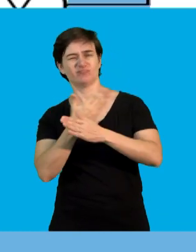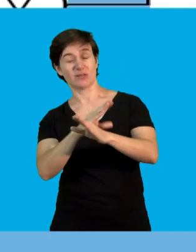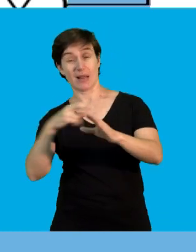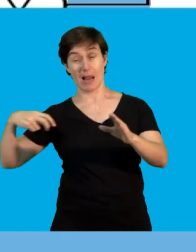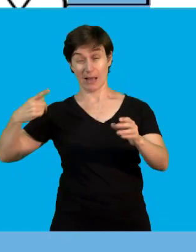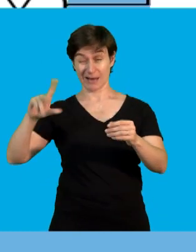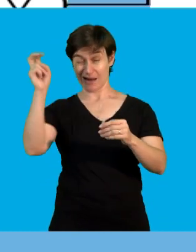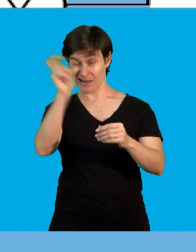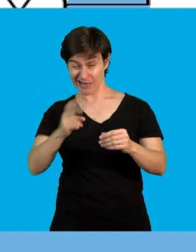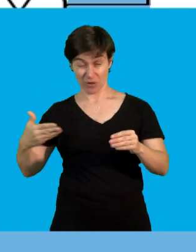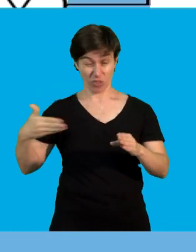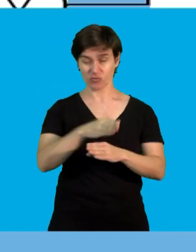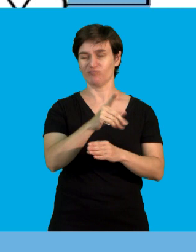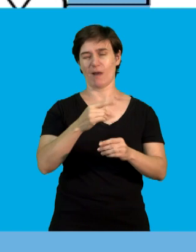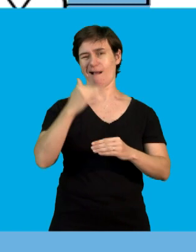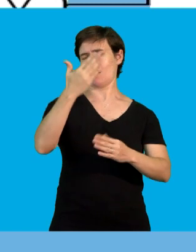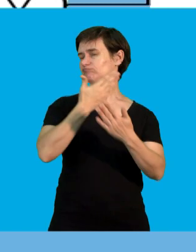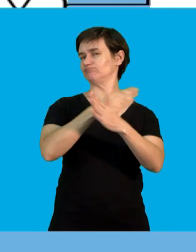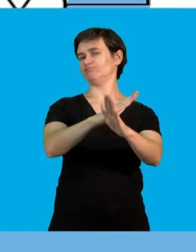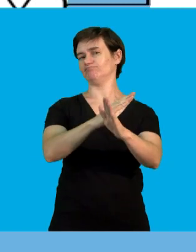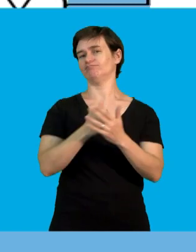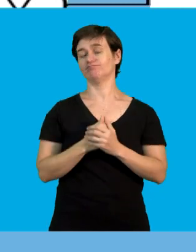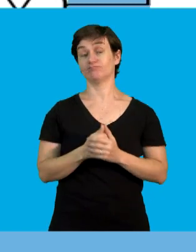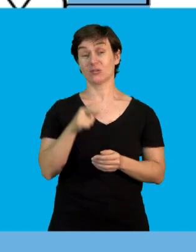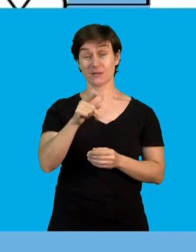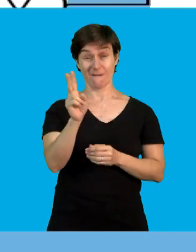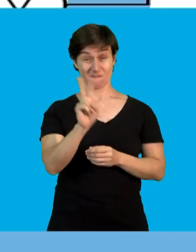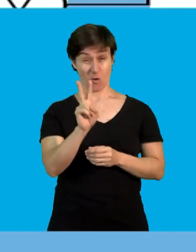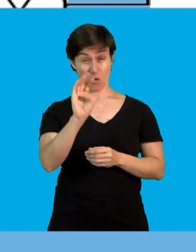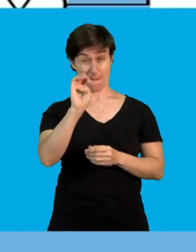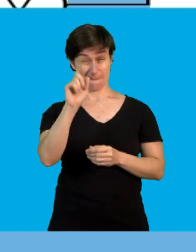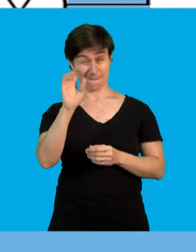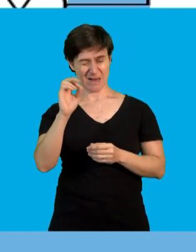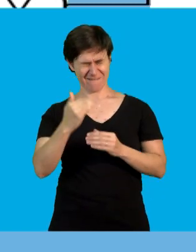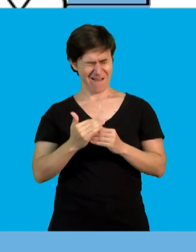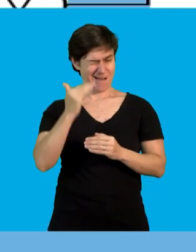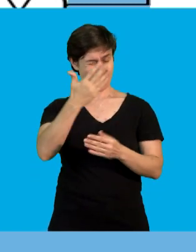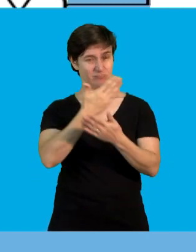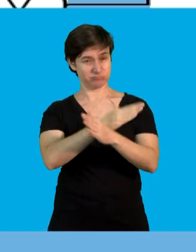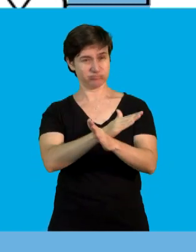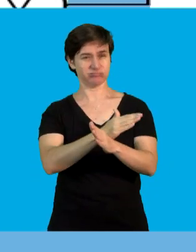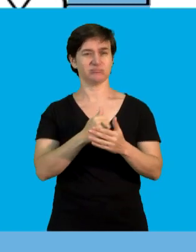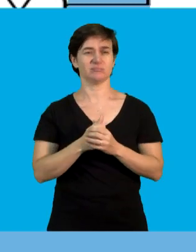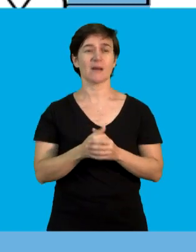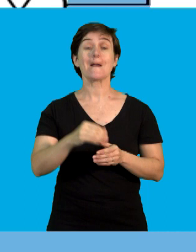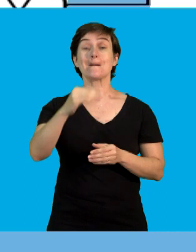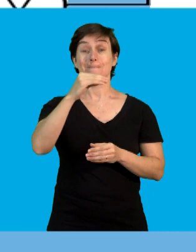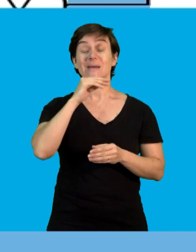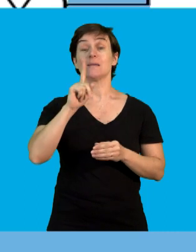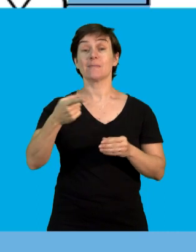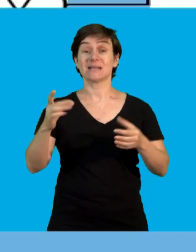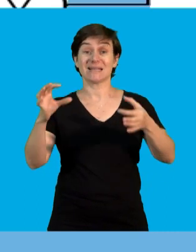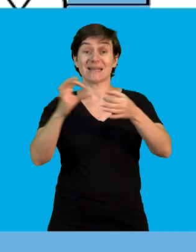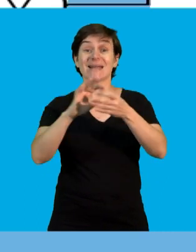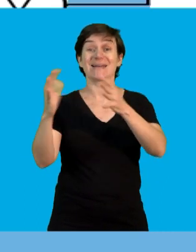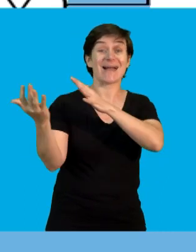the movement or the flow of current. So because it has a higher resistance, it must be connected in parallel. And then it is going to be